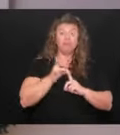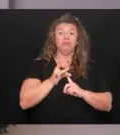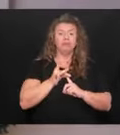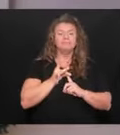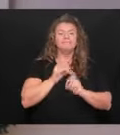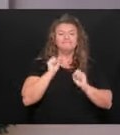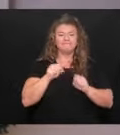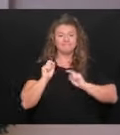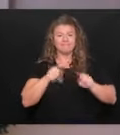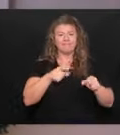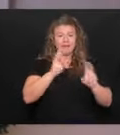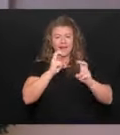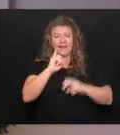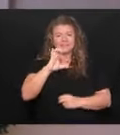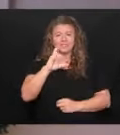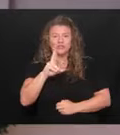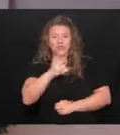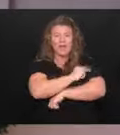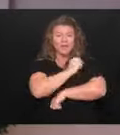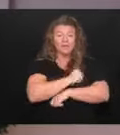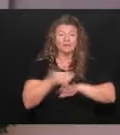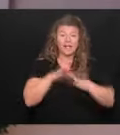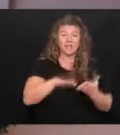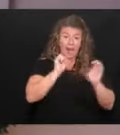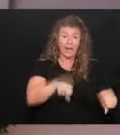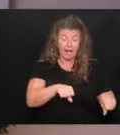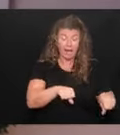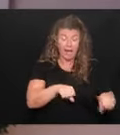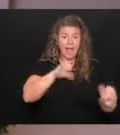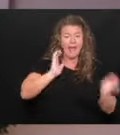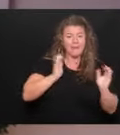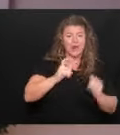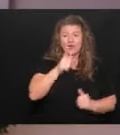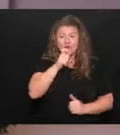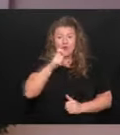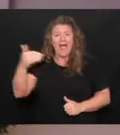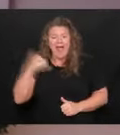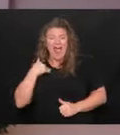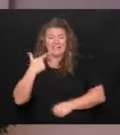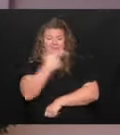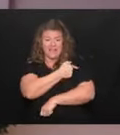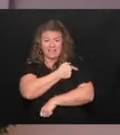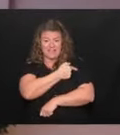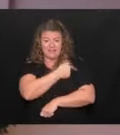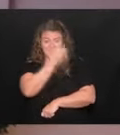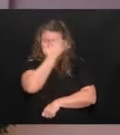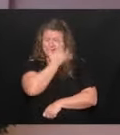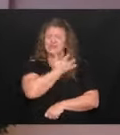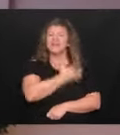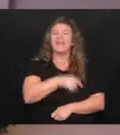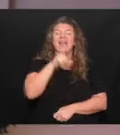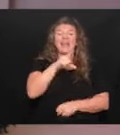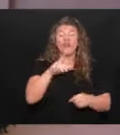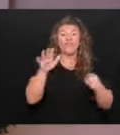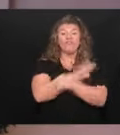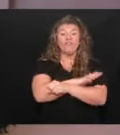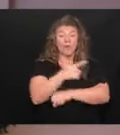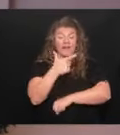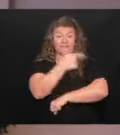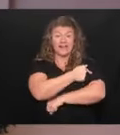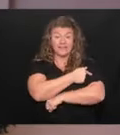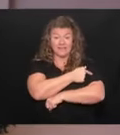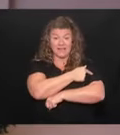ICU, or dying than people who are not vaccinated. We'll say it one more time. if you're fully vaccinated, 14 days after